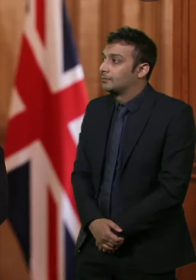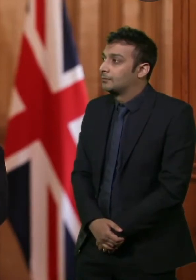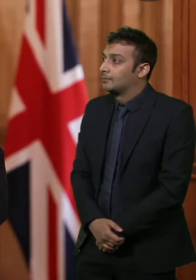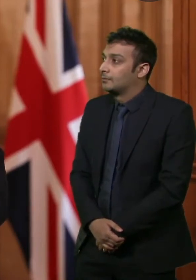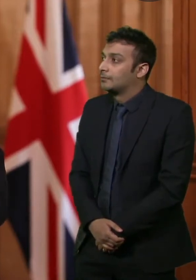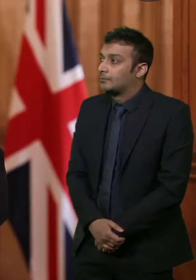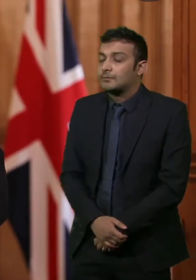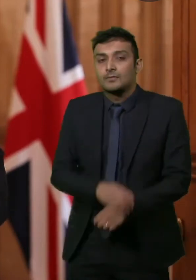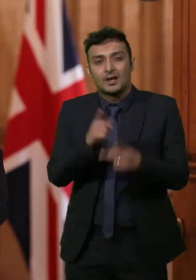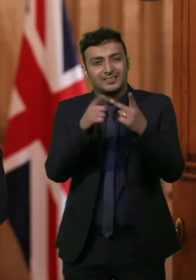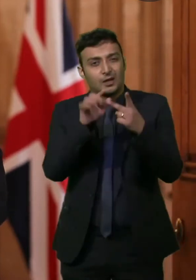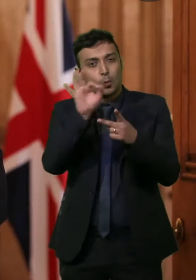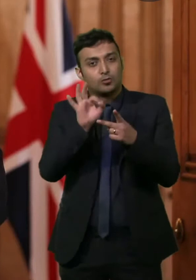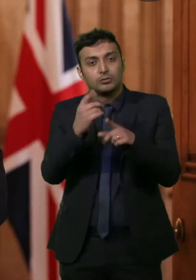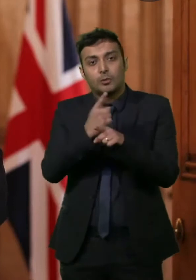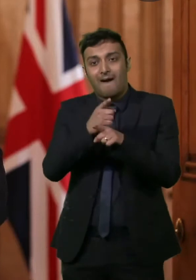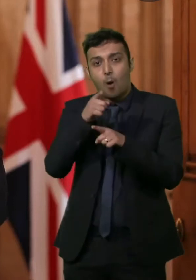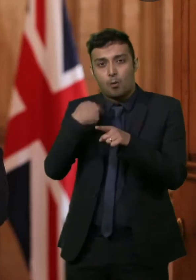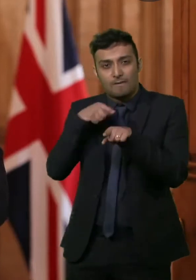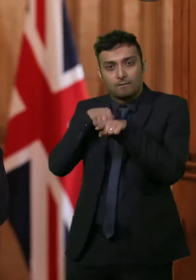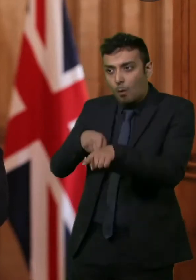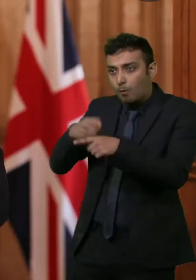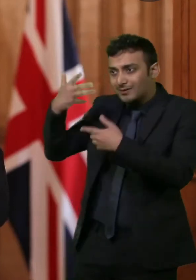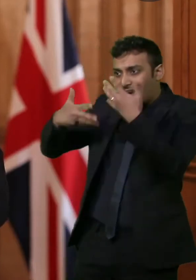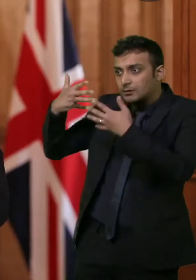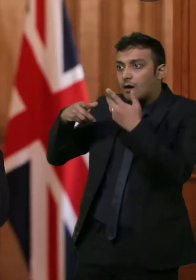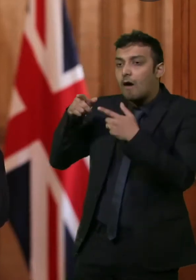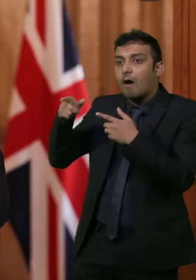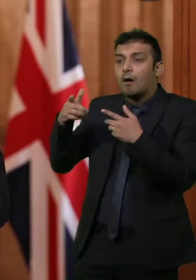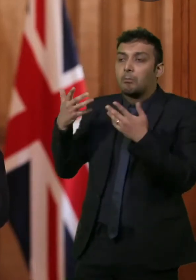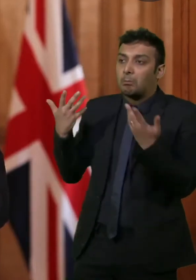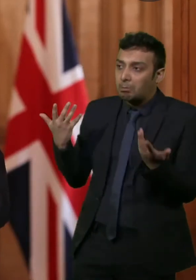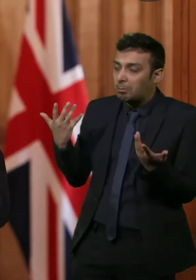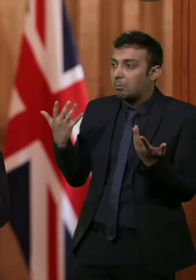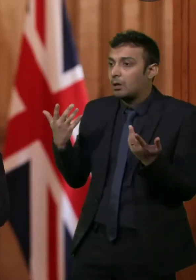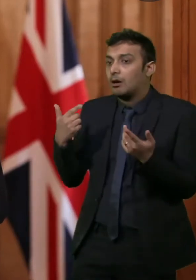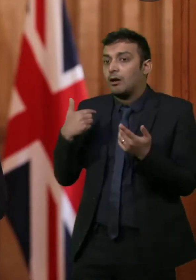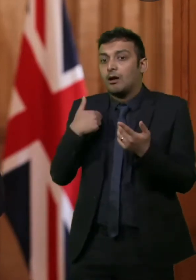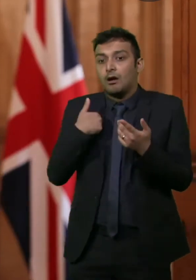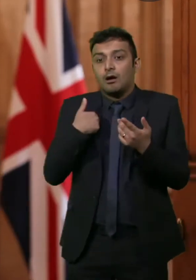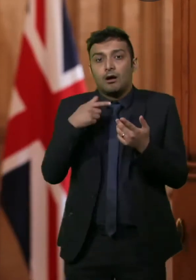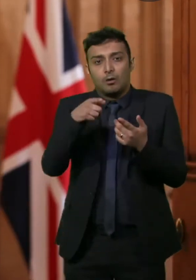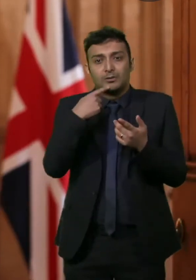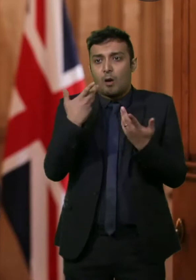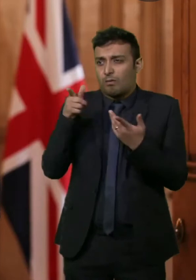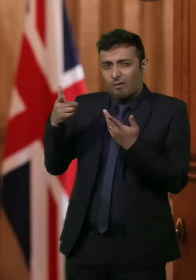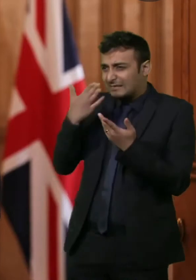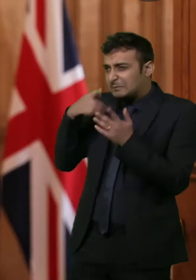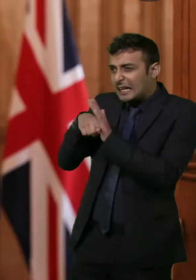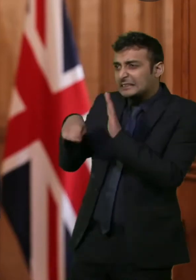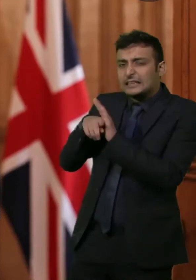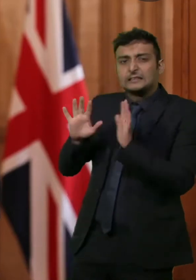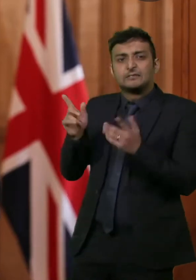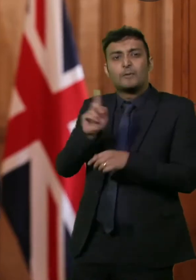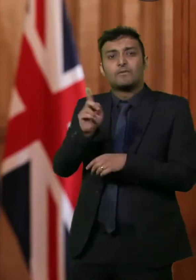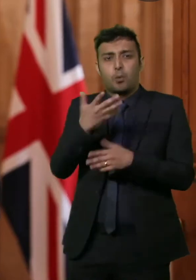now being positive, I accept that. And I agree that there are some encouraging